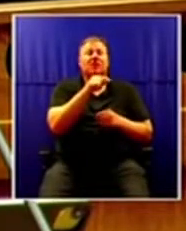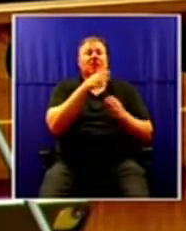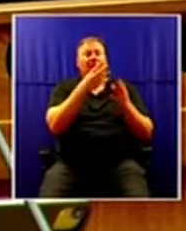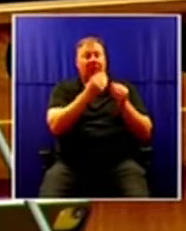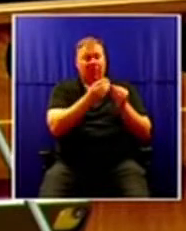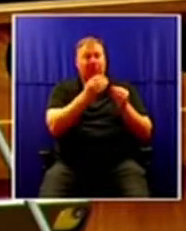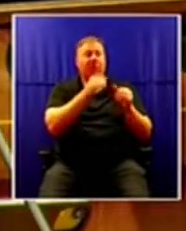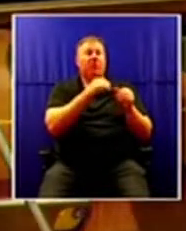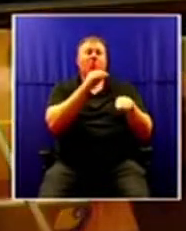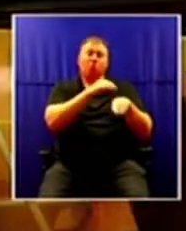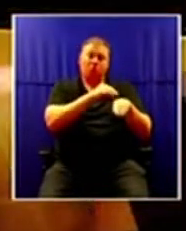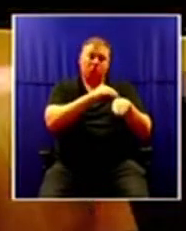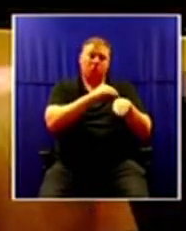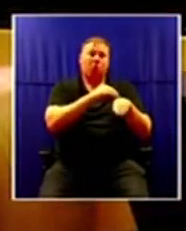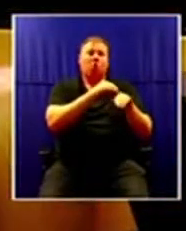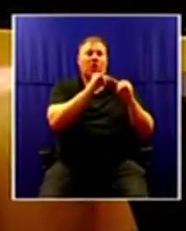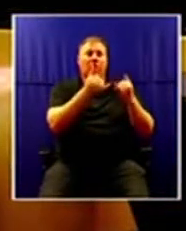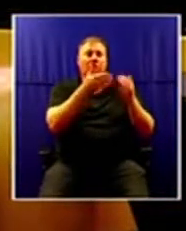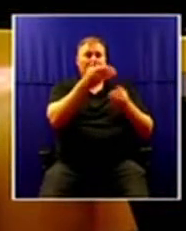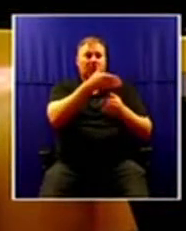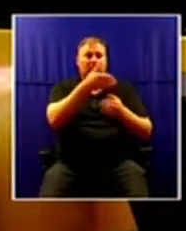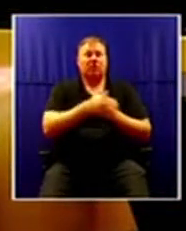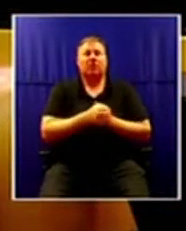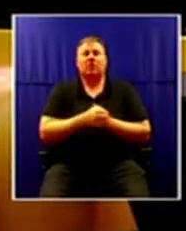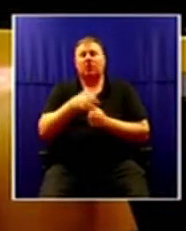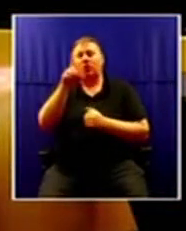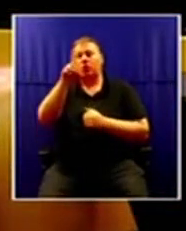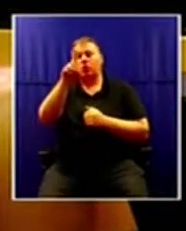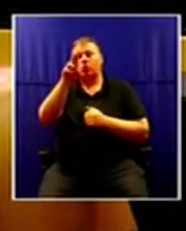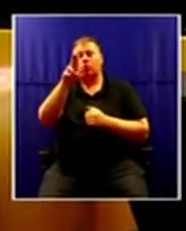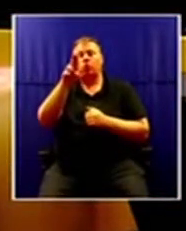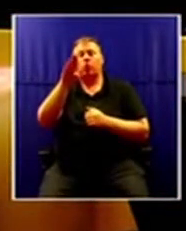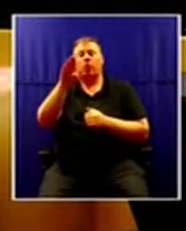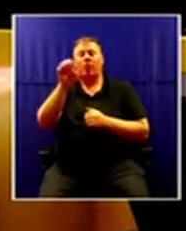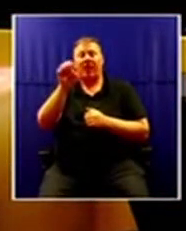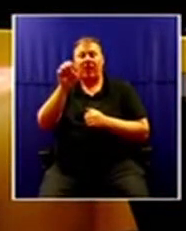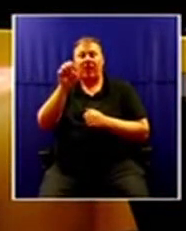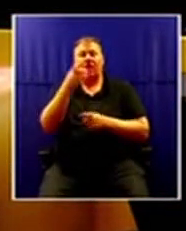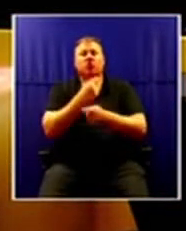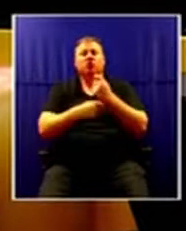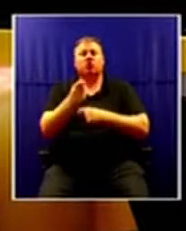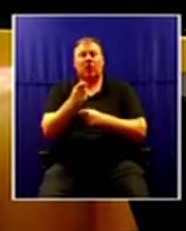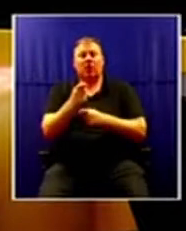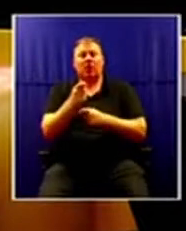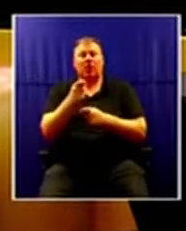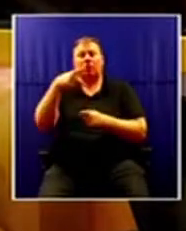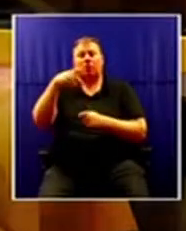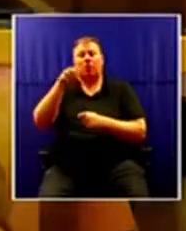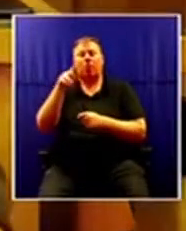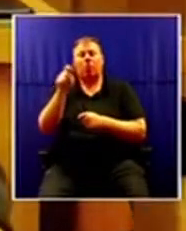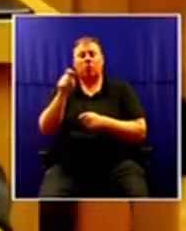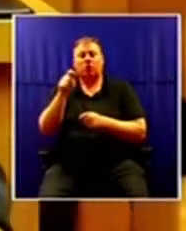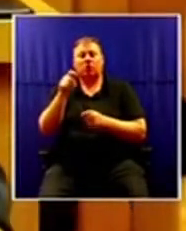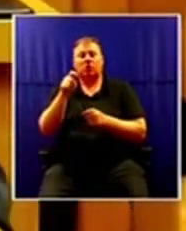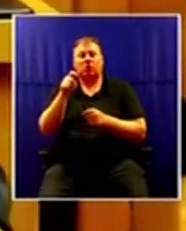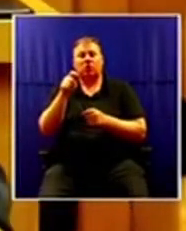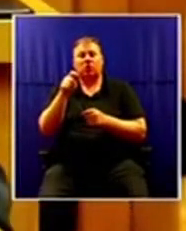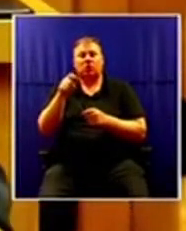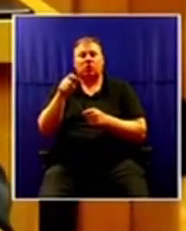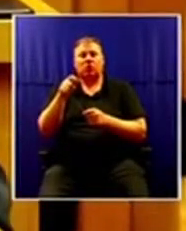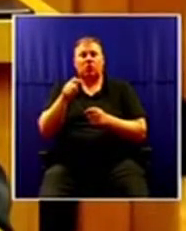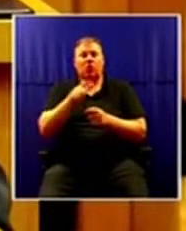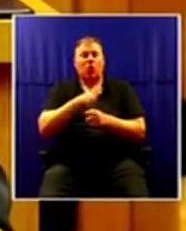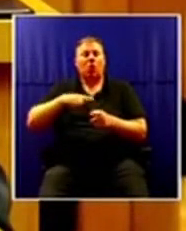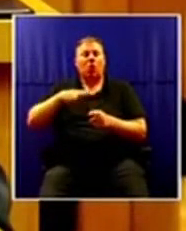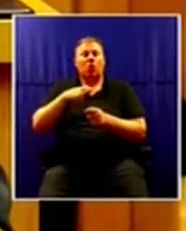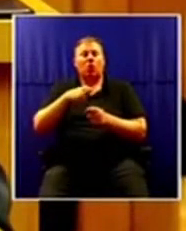Port is located at a key logistics hub that is well positioned to decrease